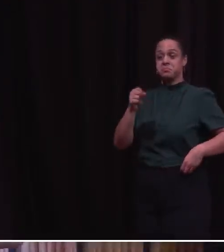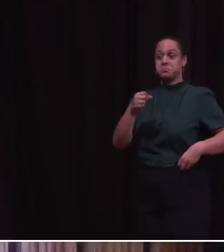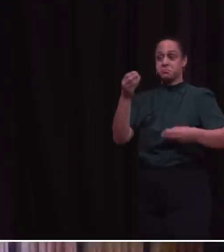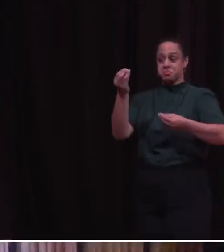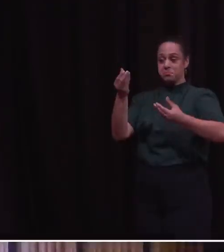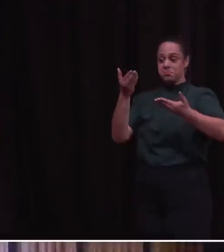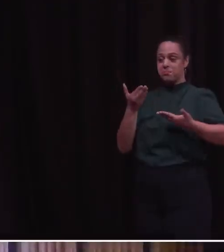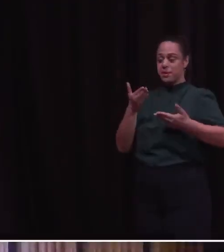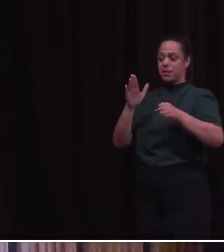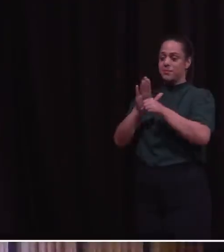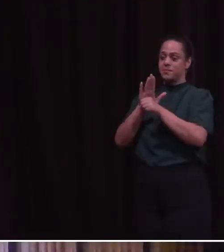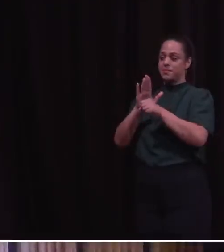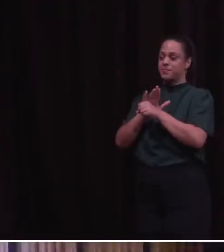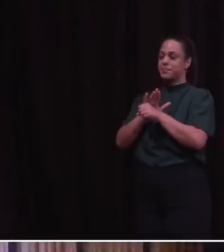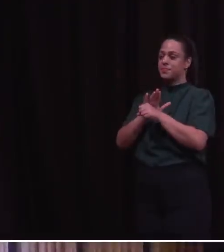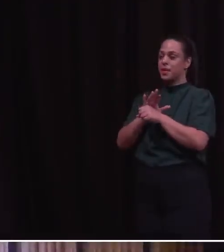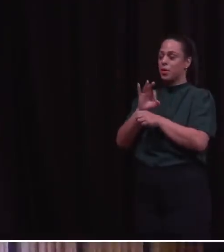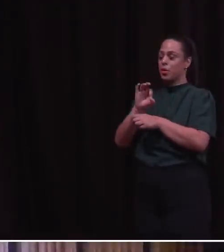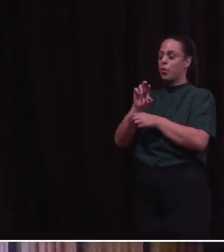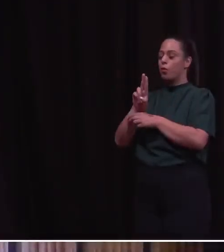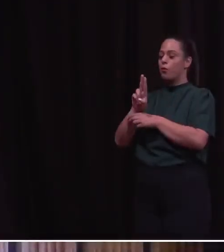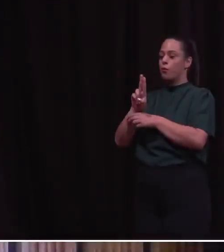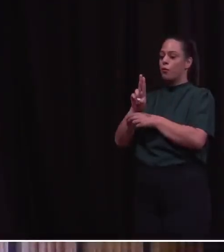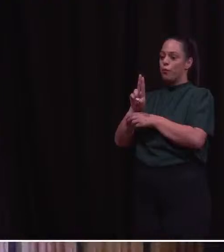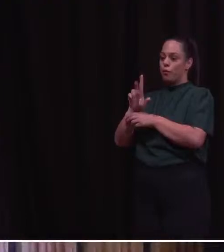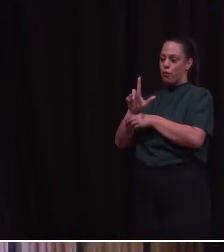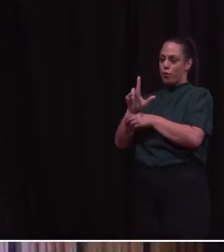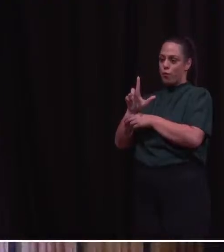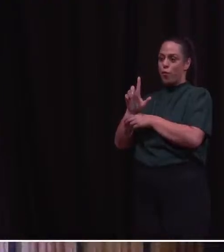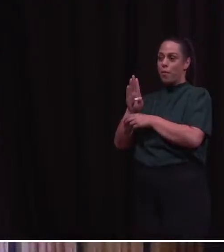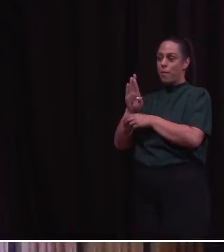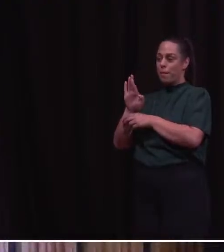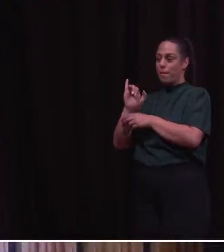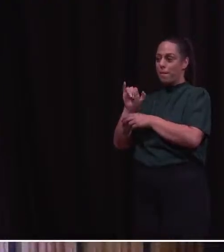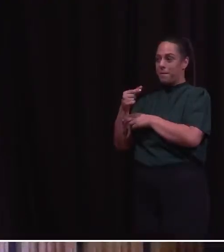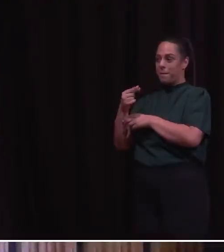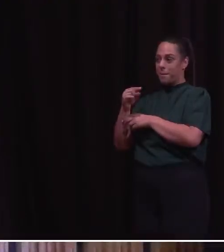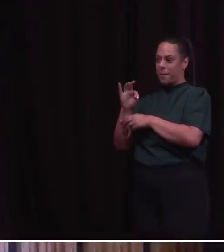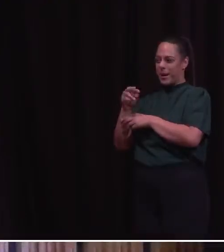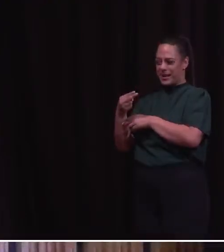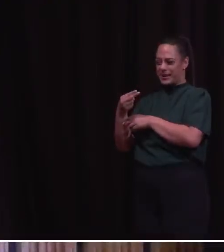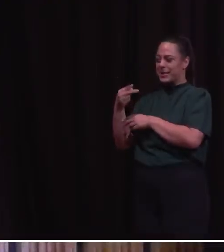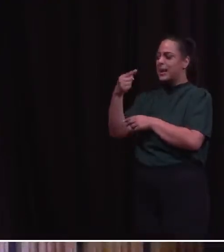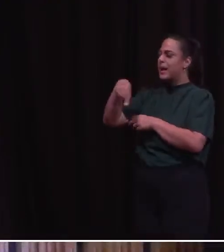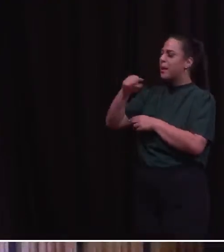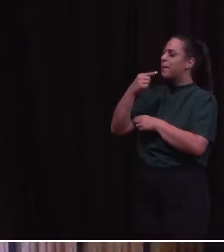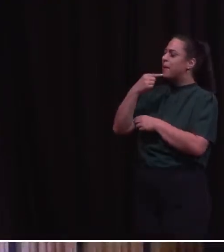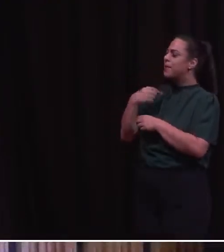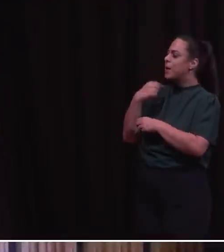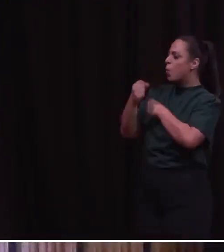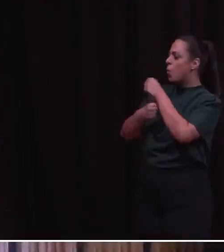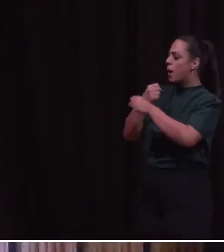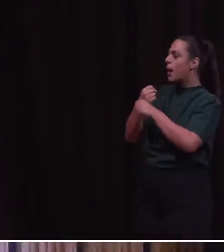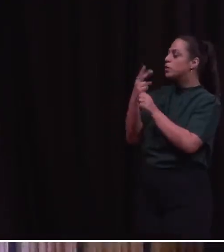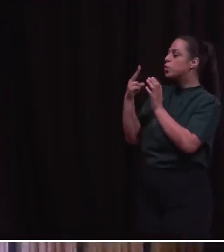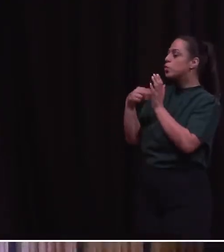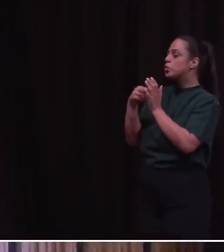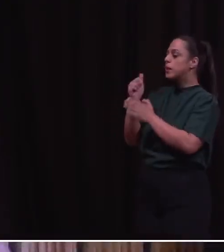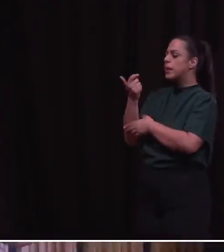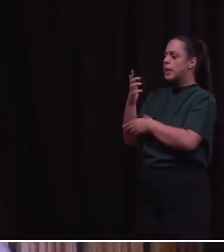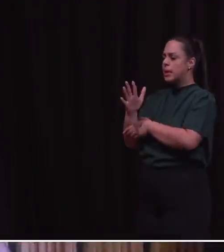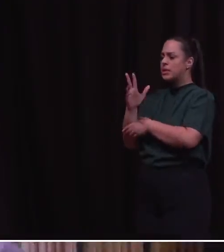hearing the question correctly. I believe in 2014, 2015. And I went